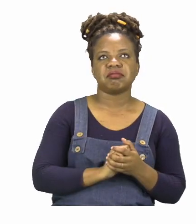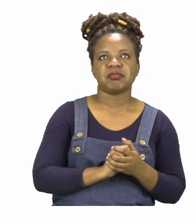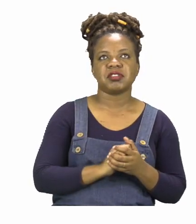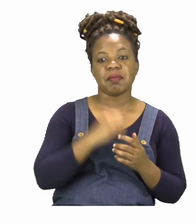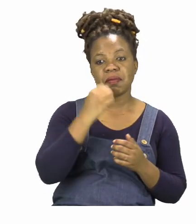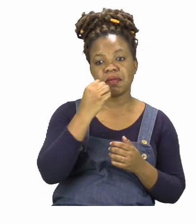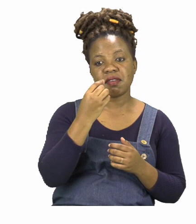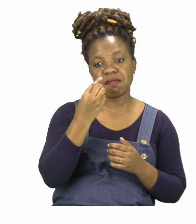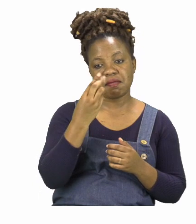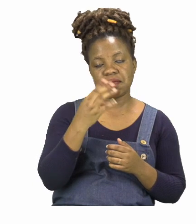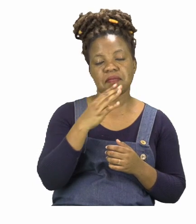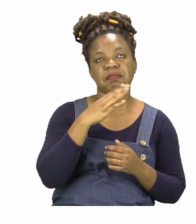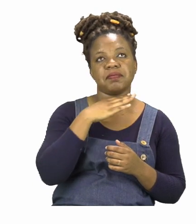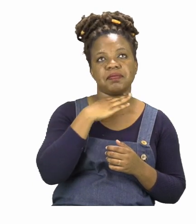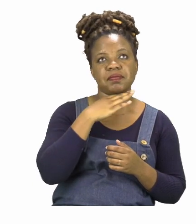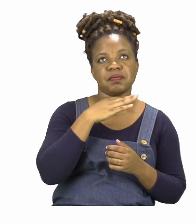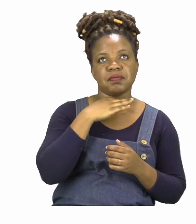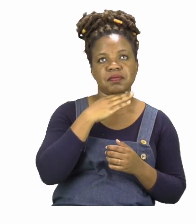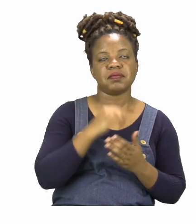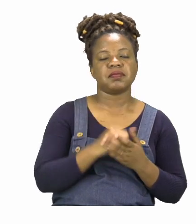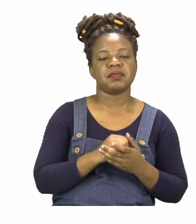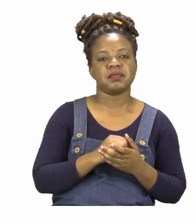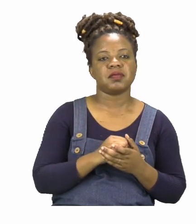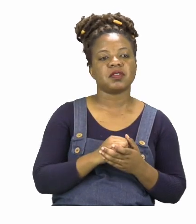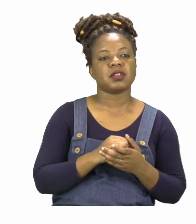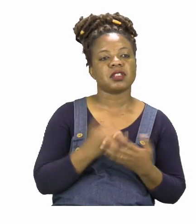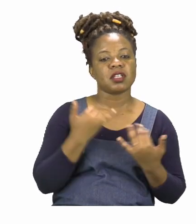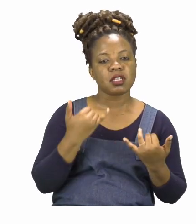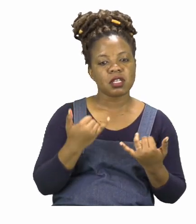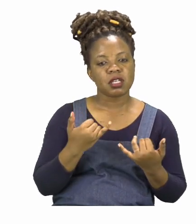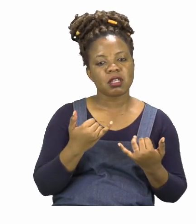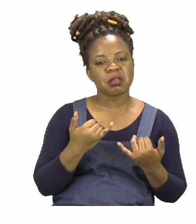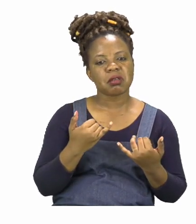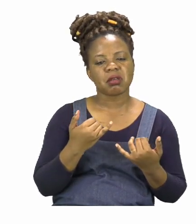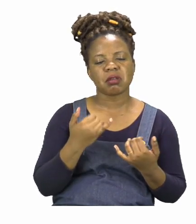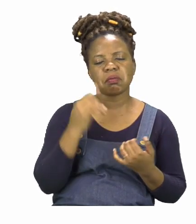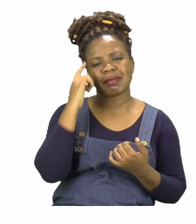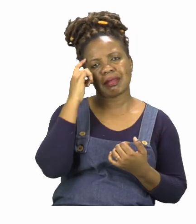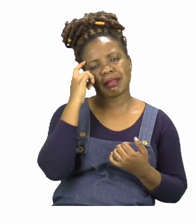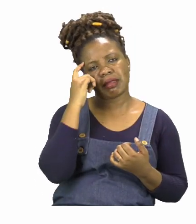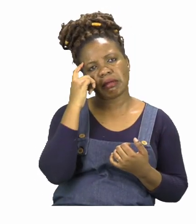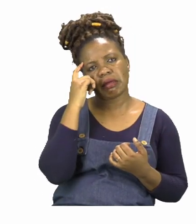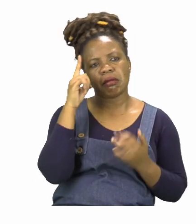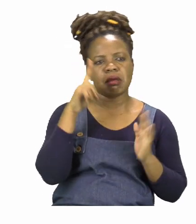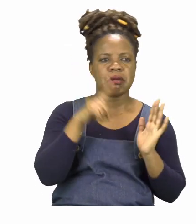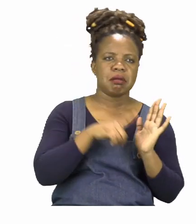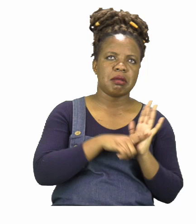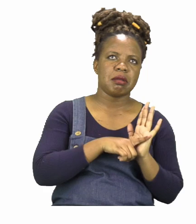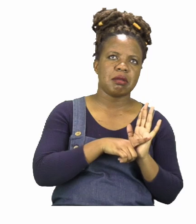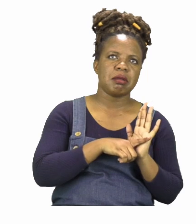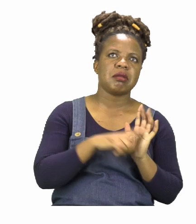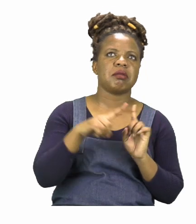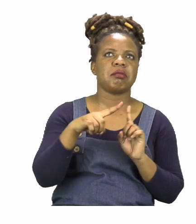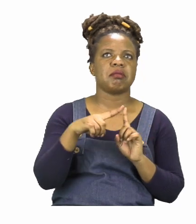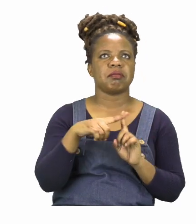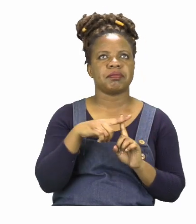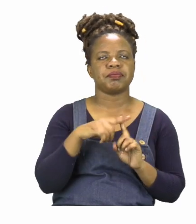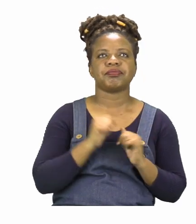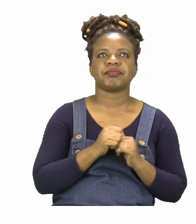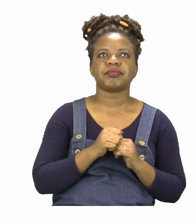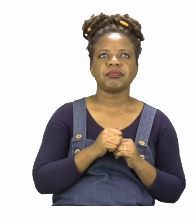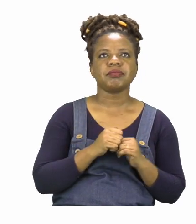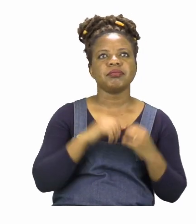story, and it is our job to solve that problem. So, we are going to do number 6